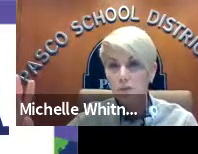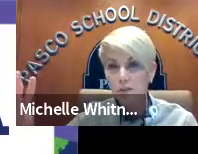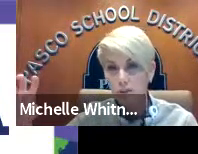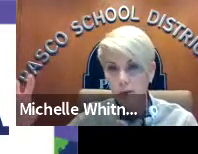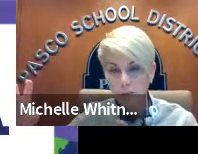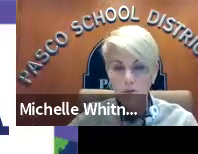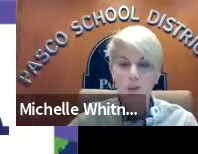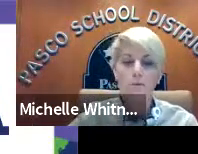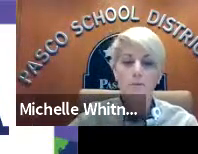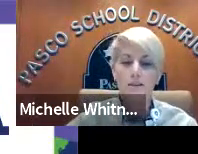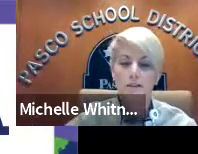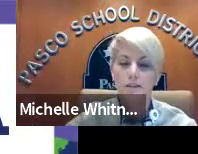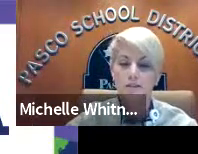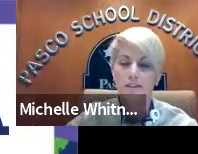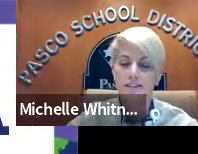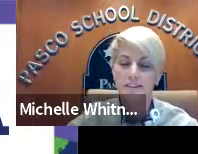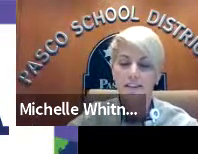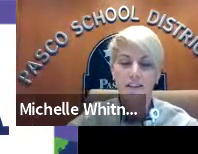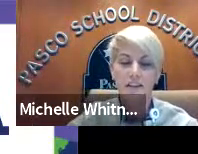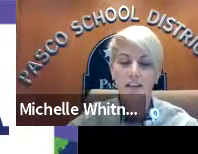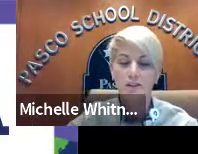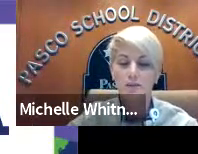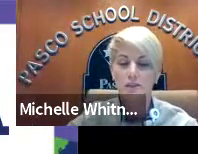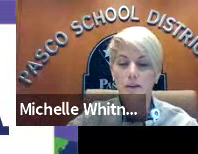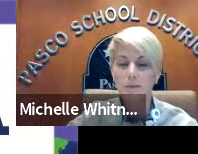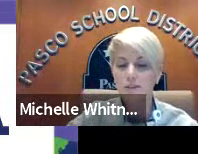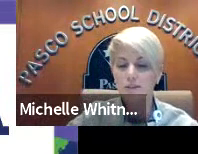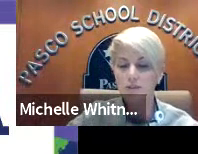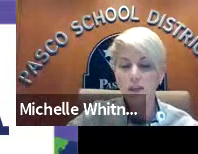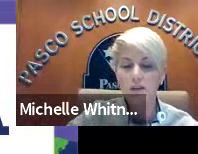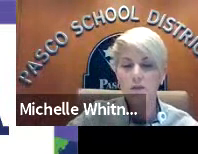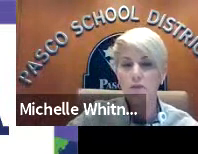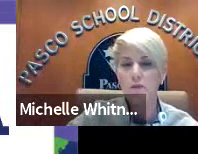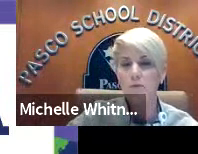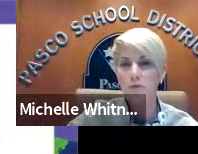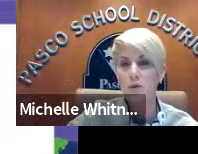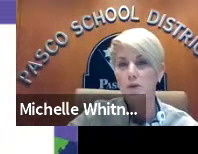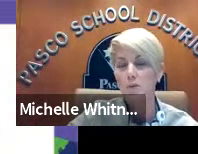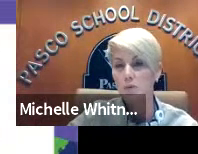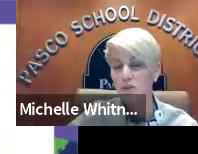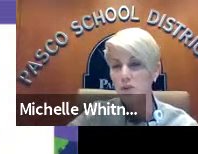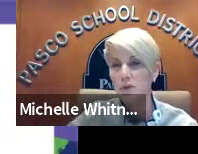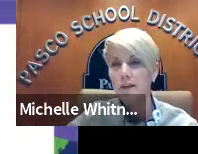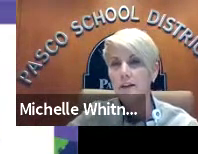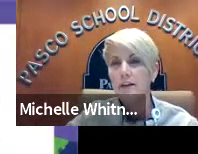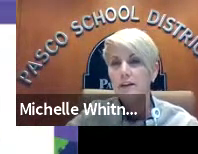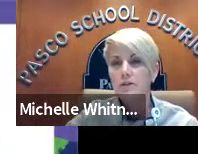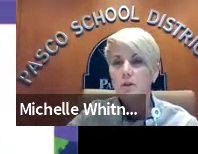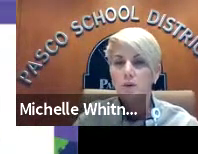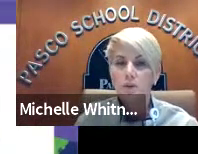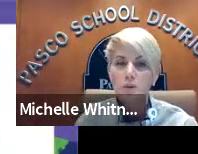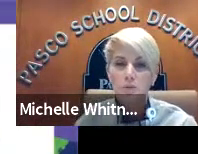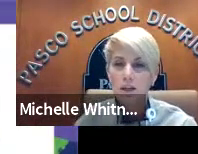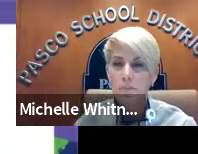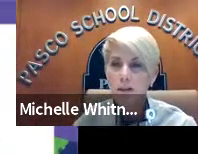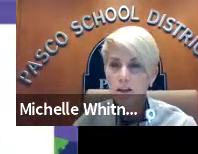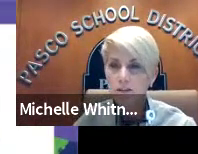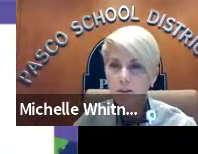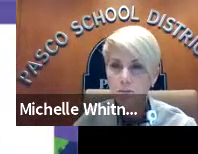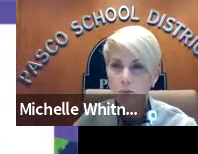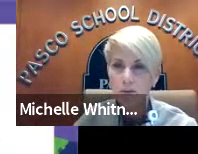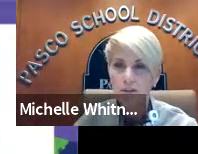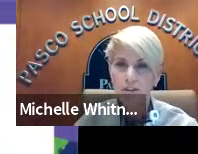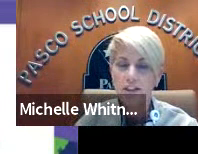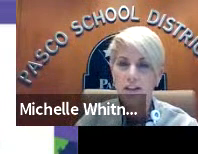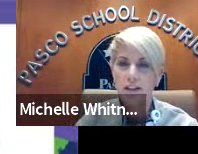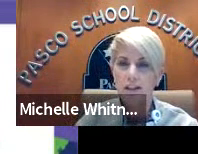what I refer to as the rainbow chart, but it's the disease indicators for dynamic decision-making for your review. So you've become